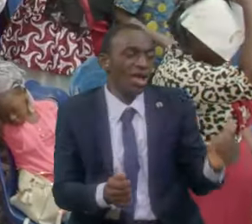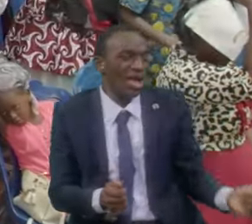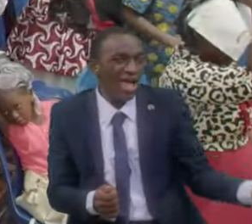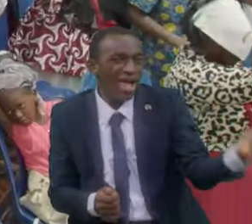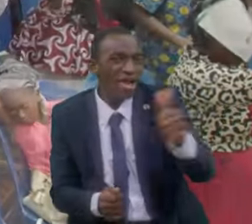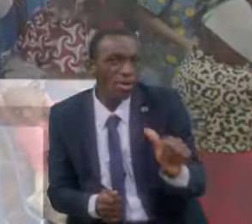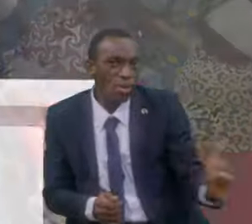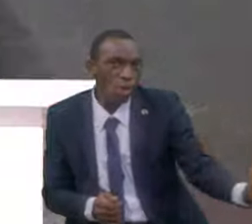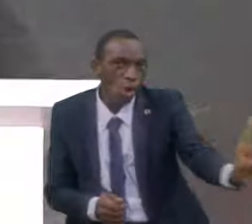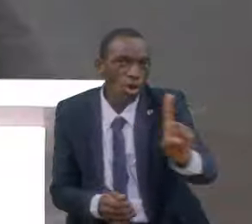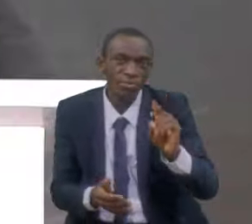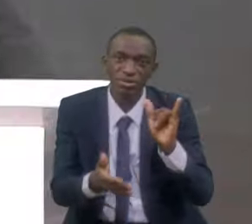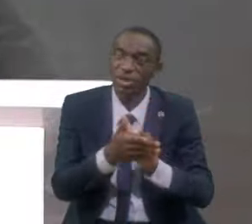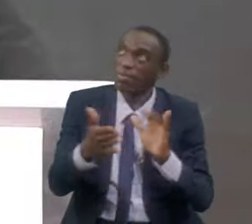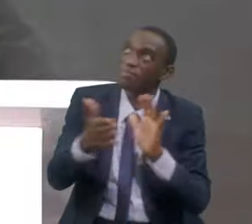believeth in Him